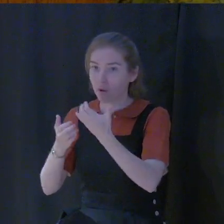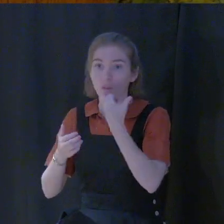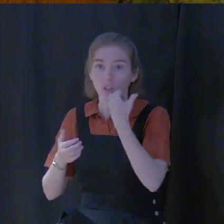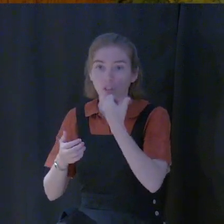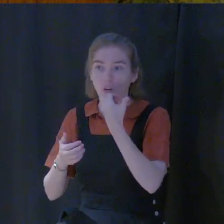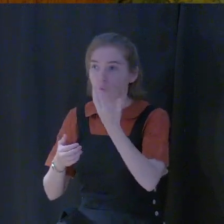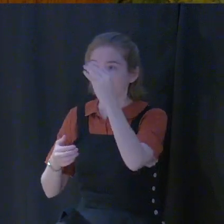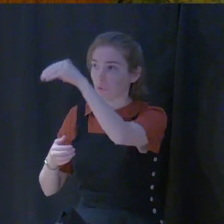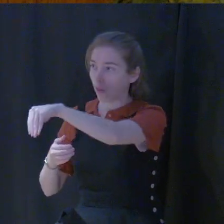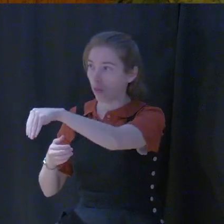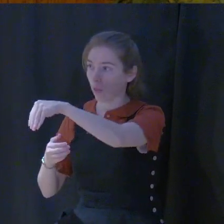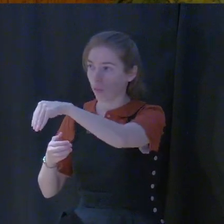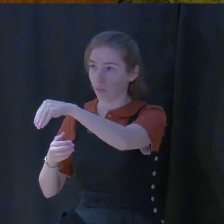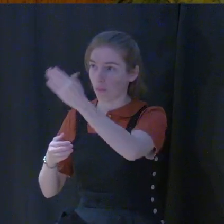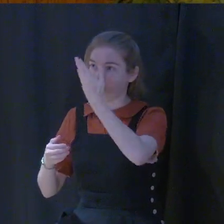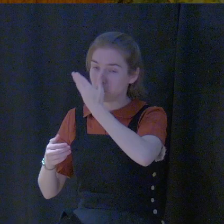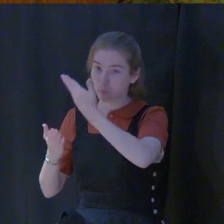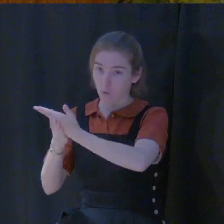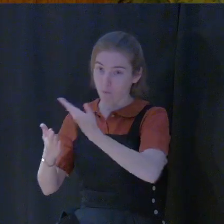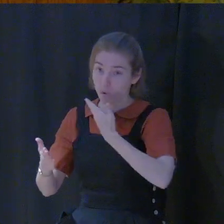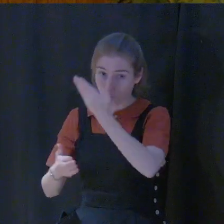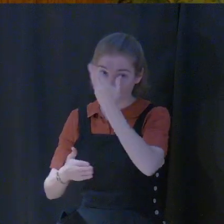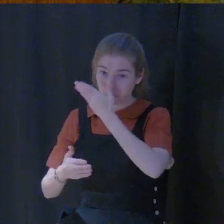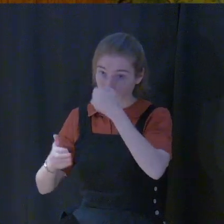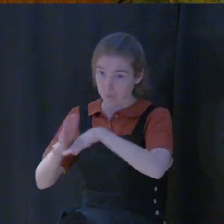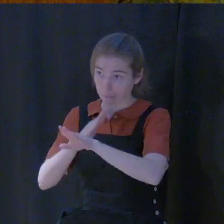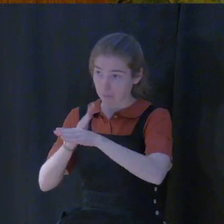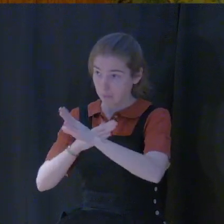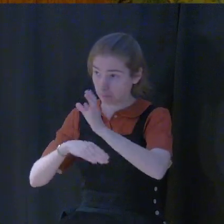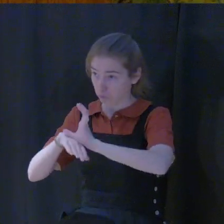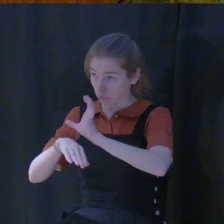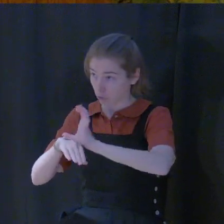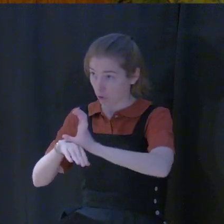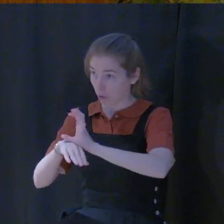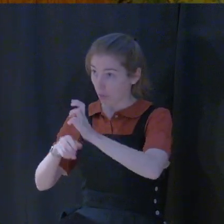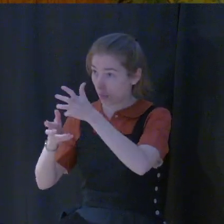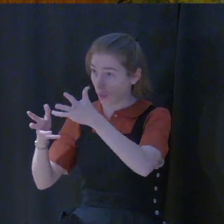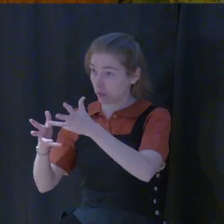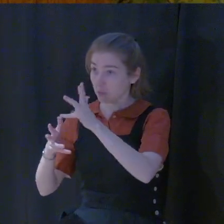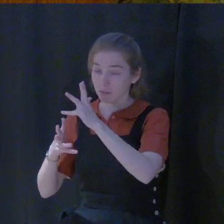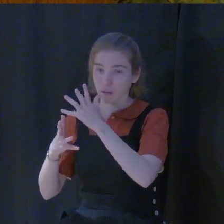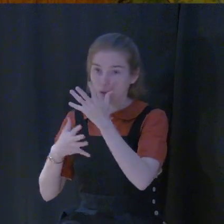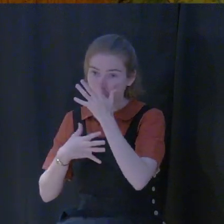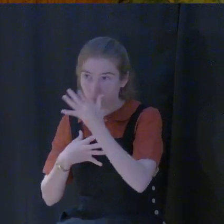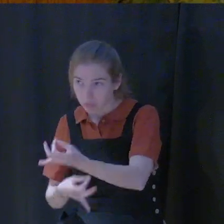phones in it before they come into the sanctuary. Things that arrest and take our attention.